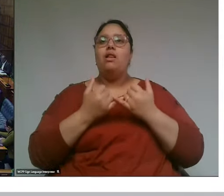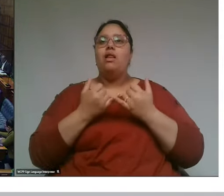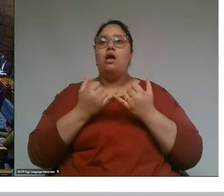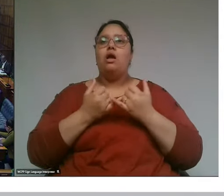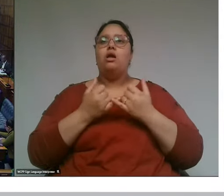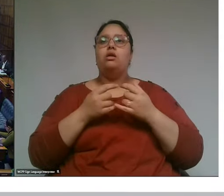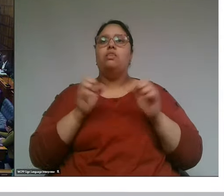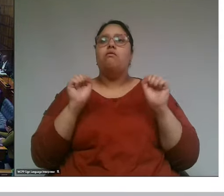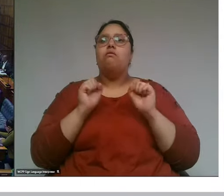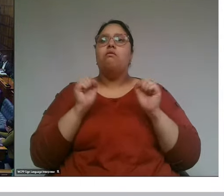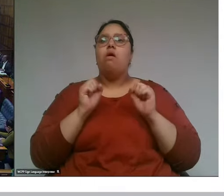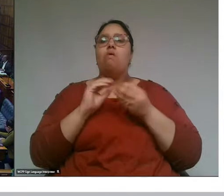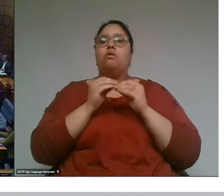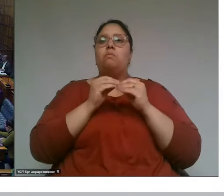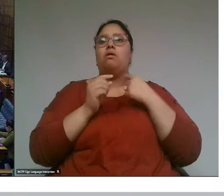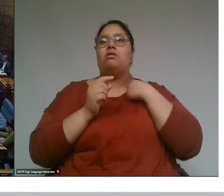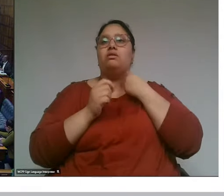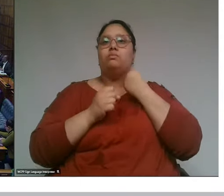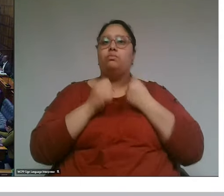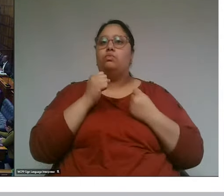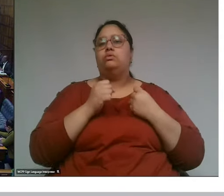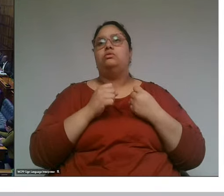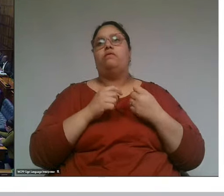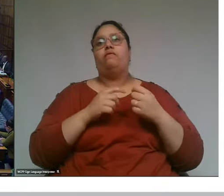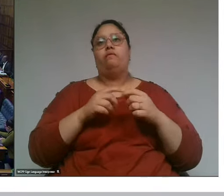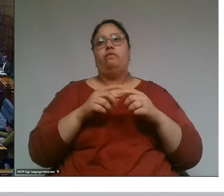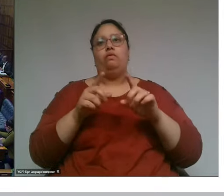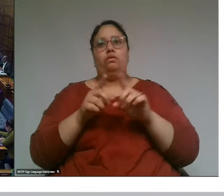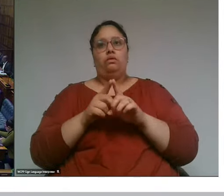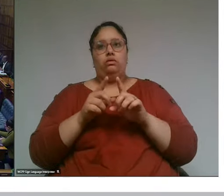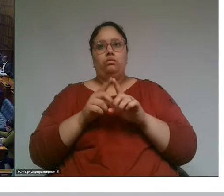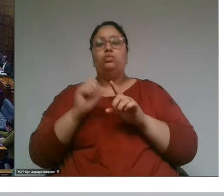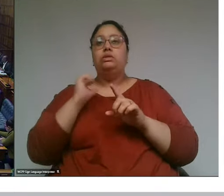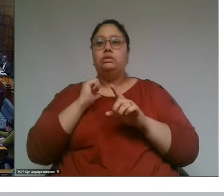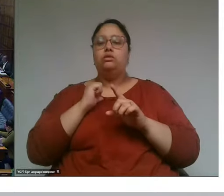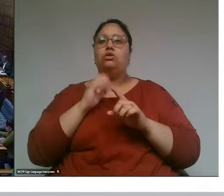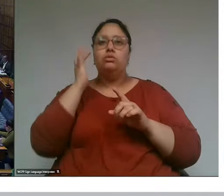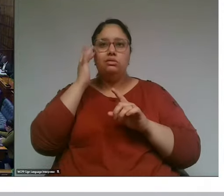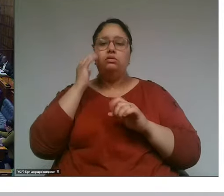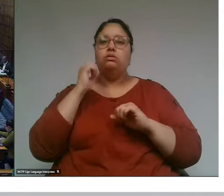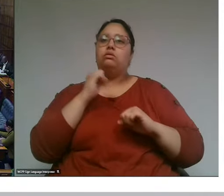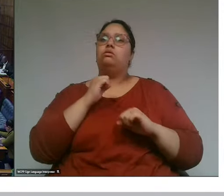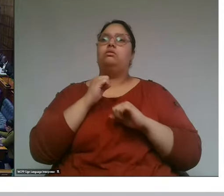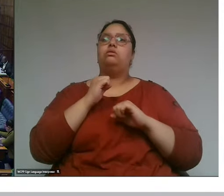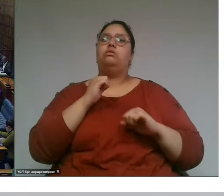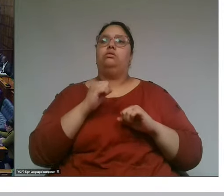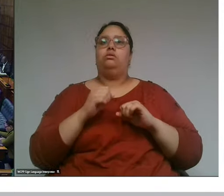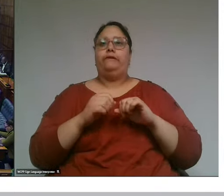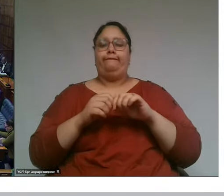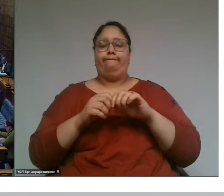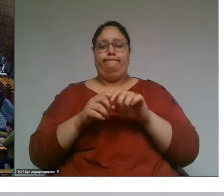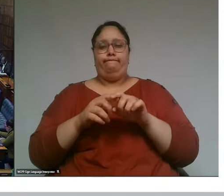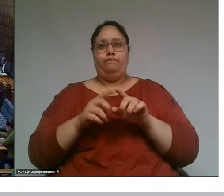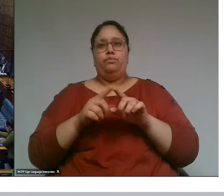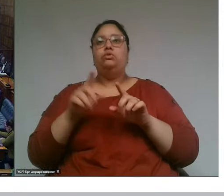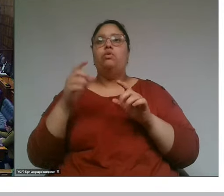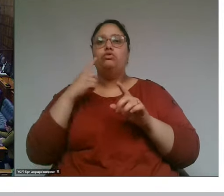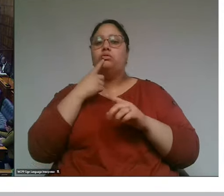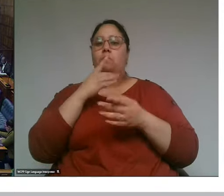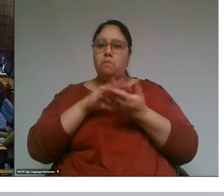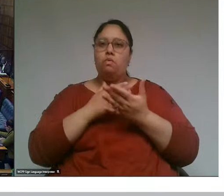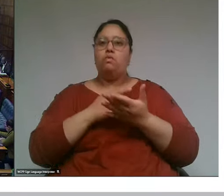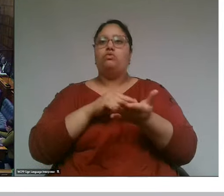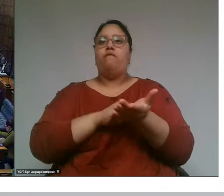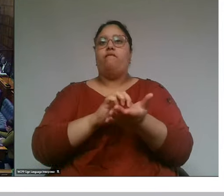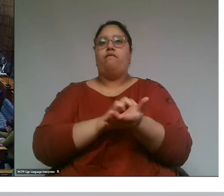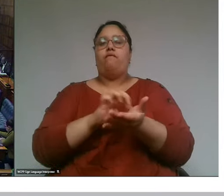commend you on the audit finding for West gr um I think particularly under the leadership of Minister and CEO um